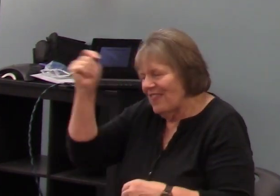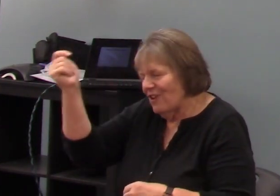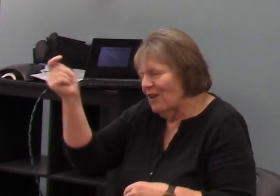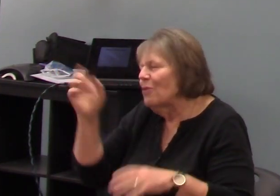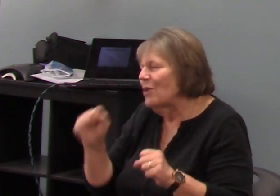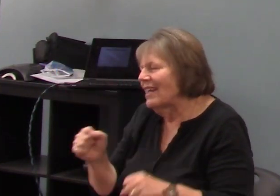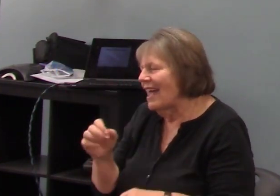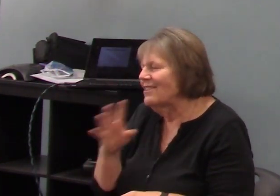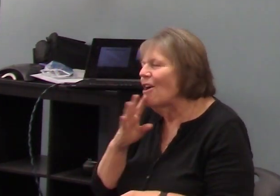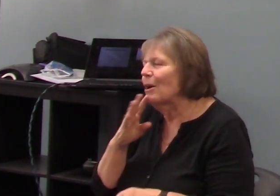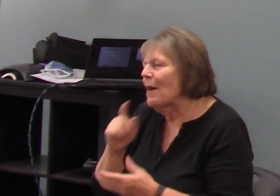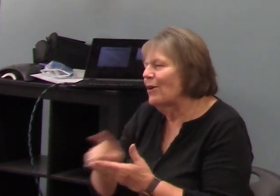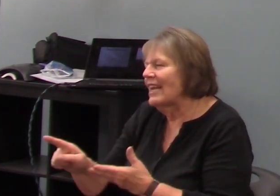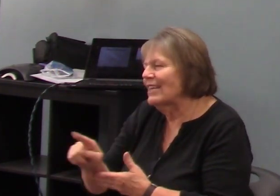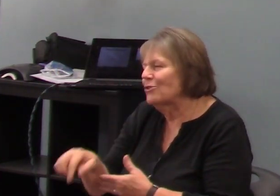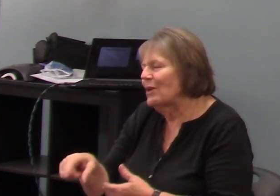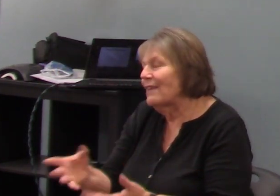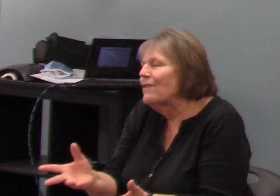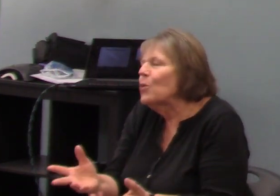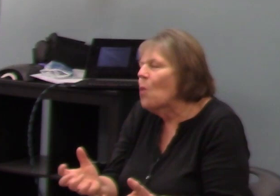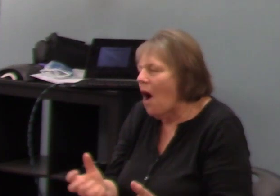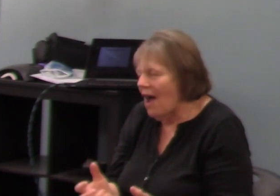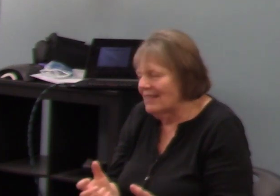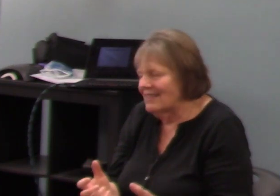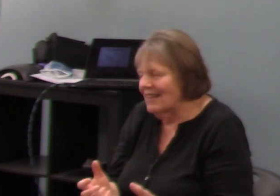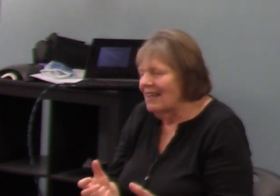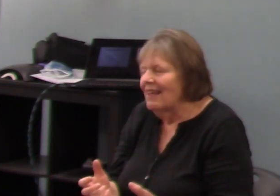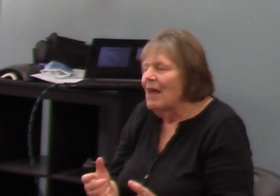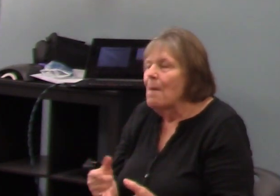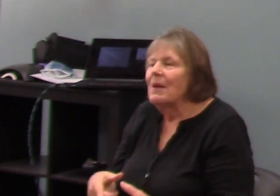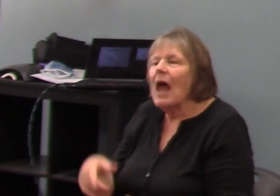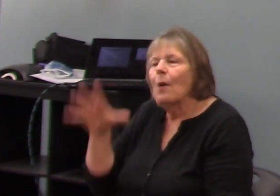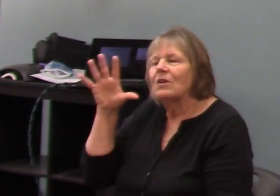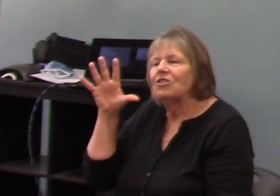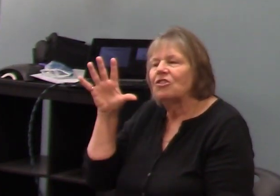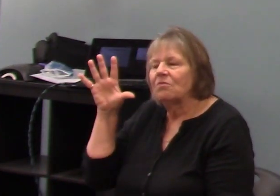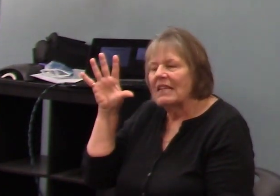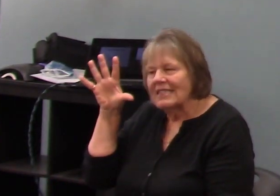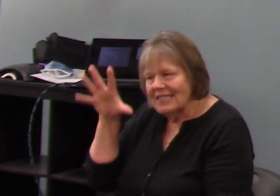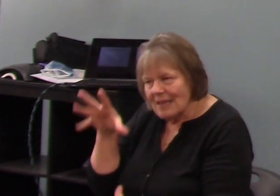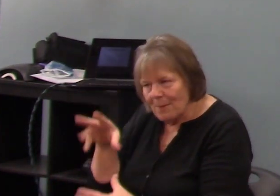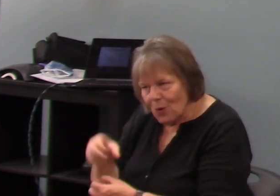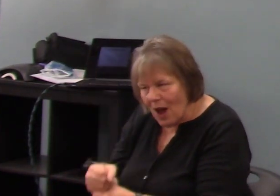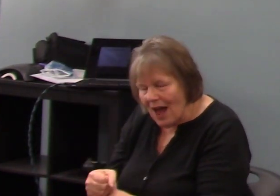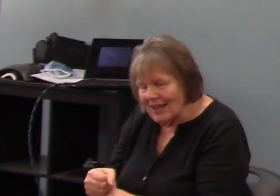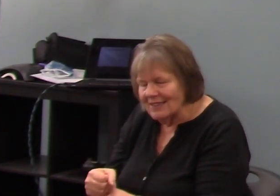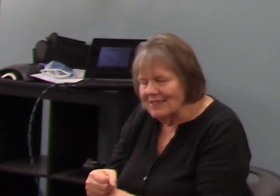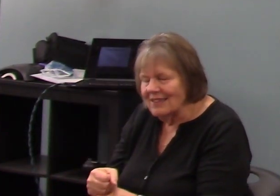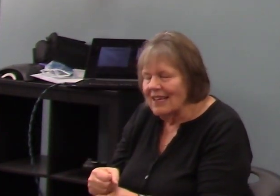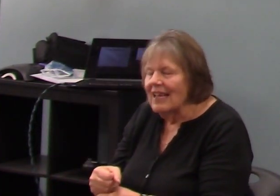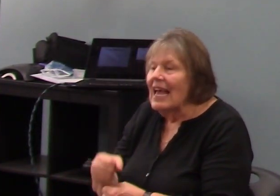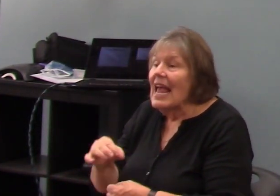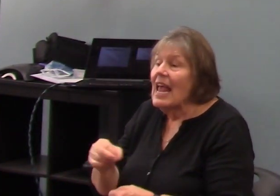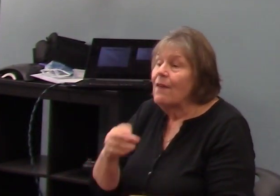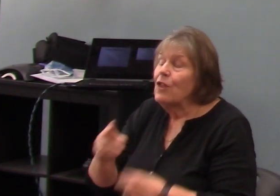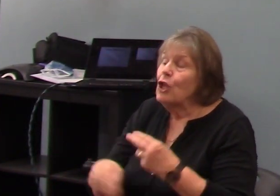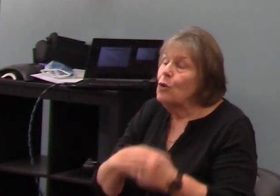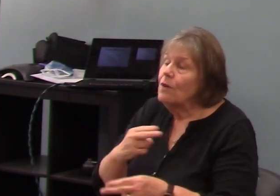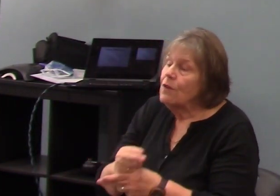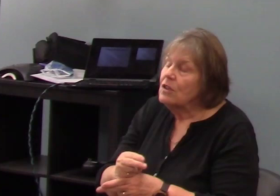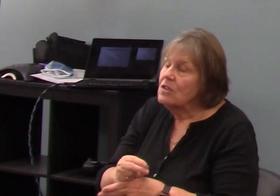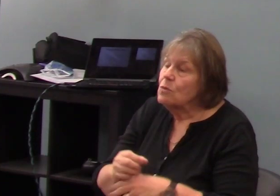But essentially, I'll just summarize it to say that if the universe was exponentially expanding at one